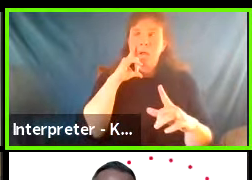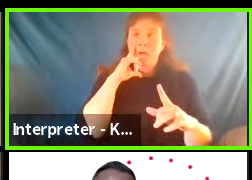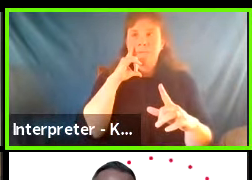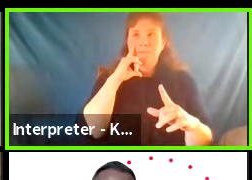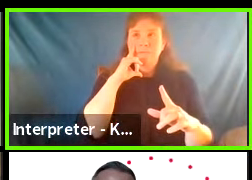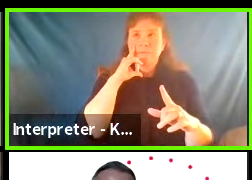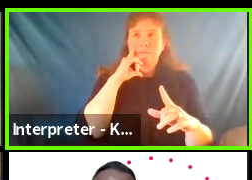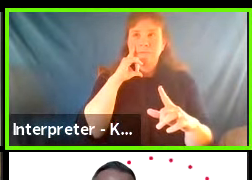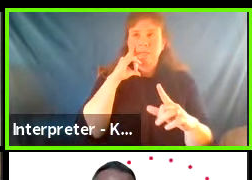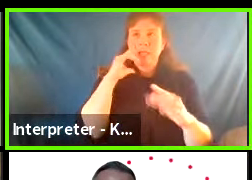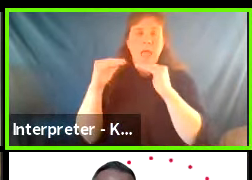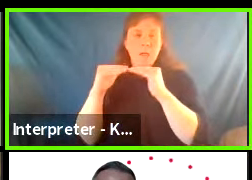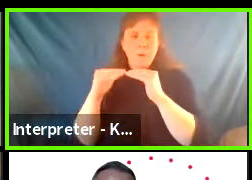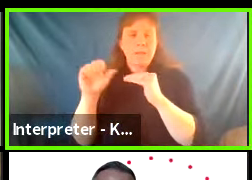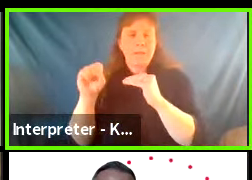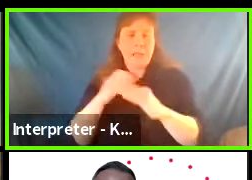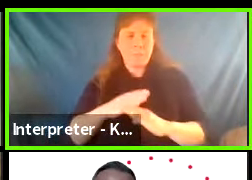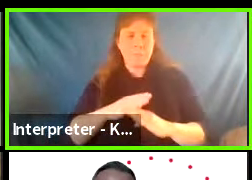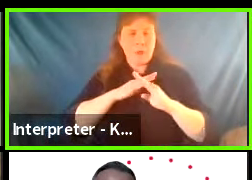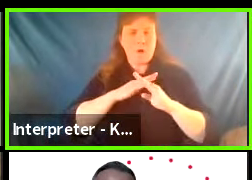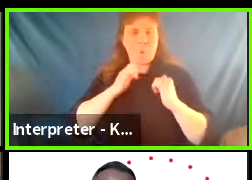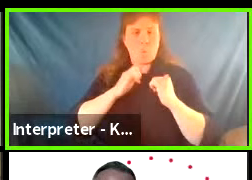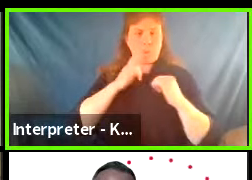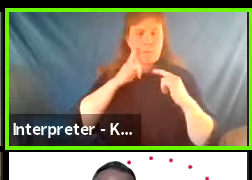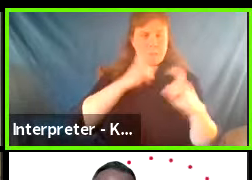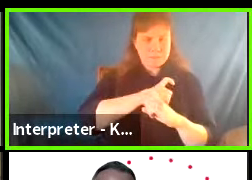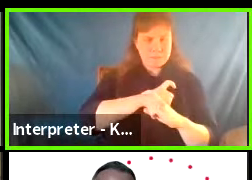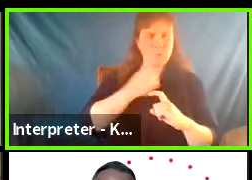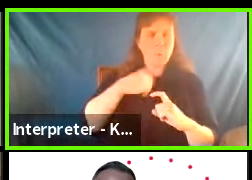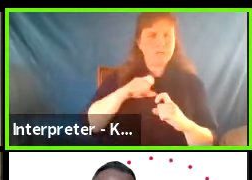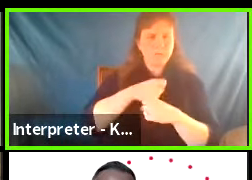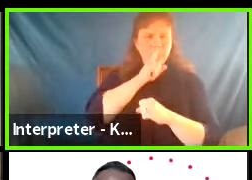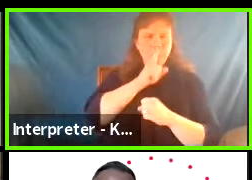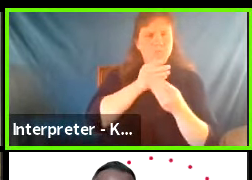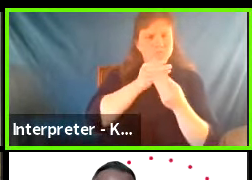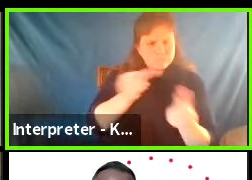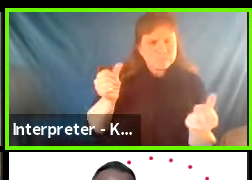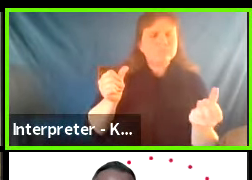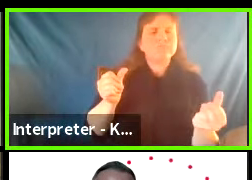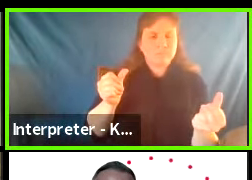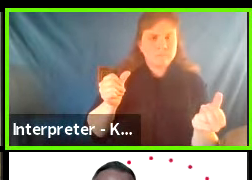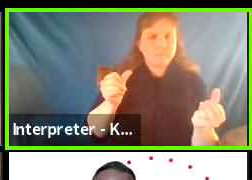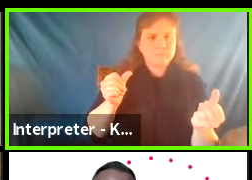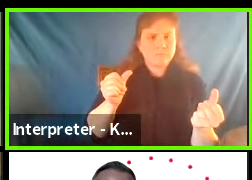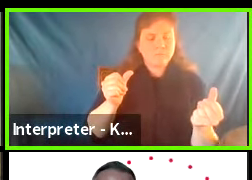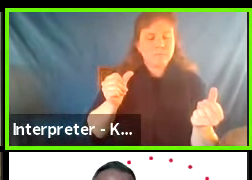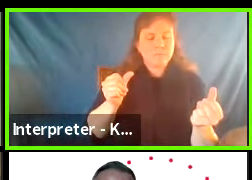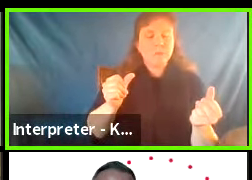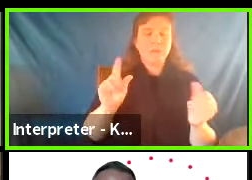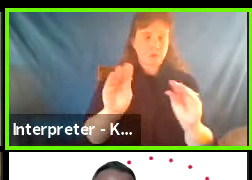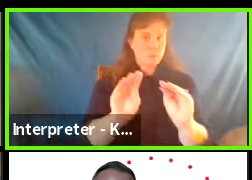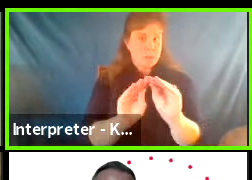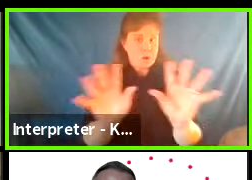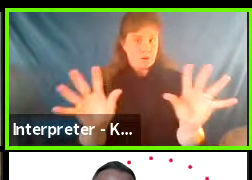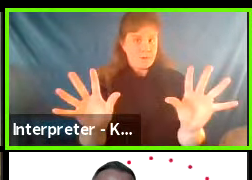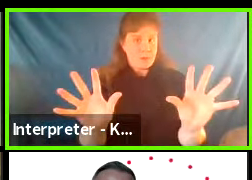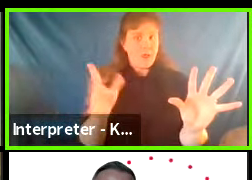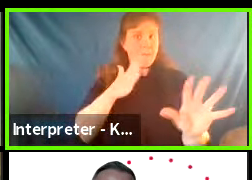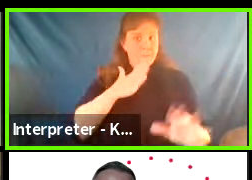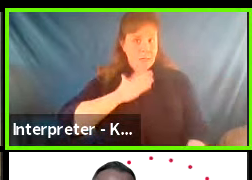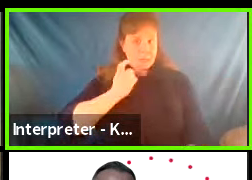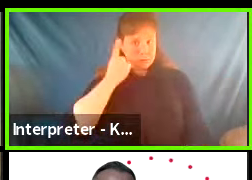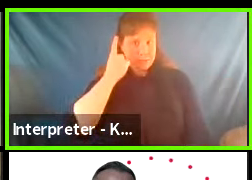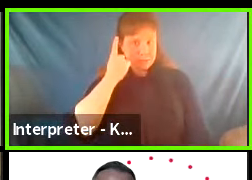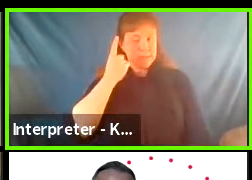But my question is that, in terms of, for clarity's sake, my understanding is that we actually in the governor's announcements moved to